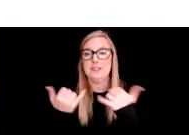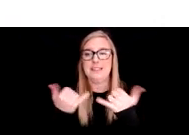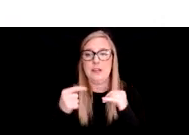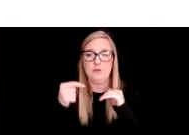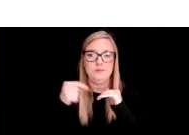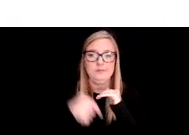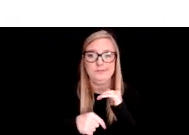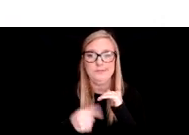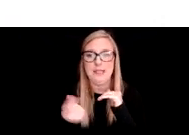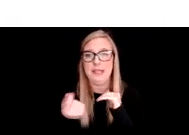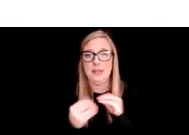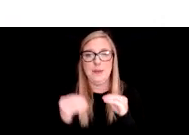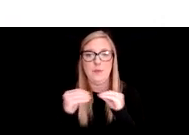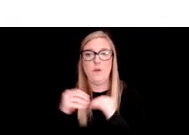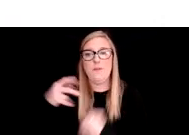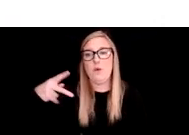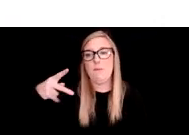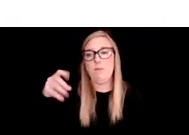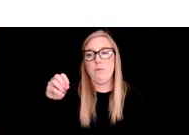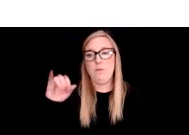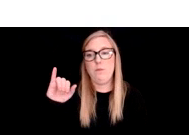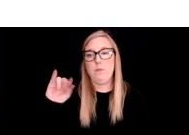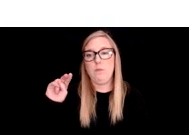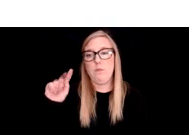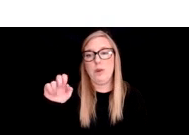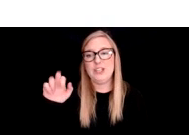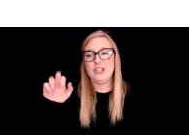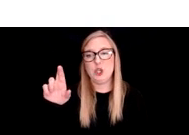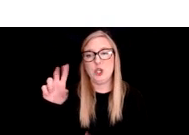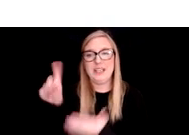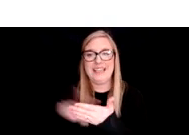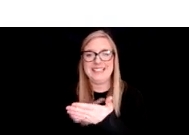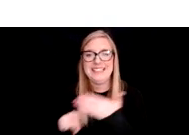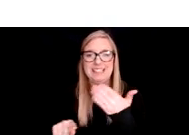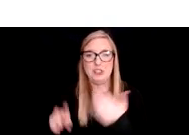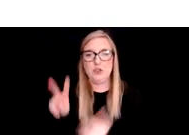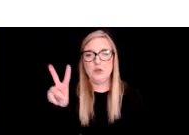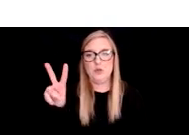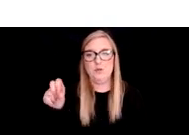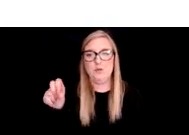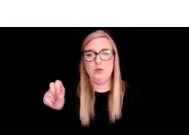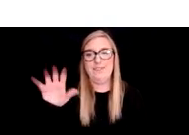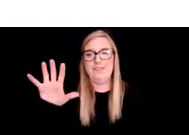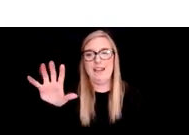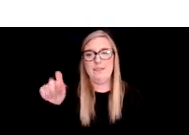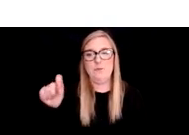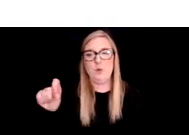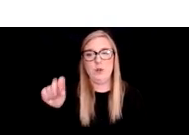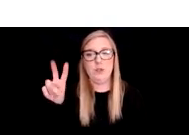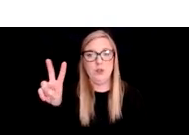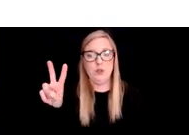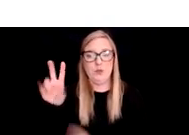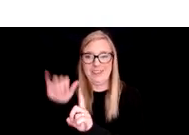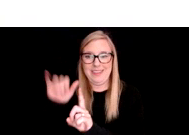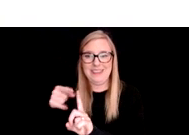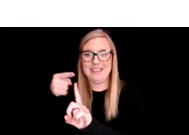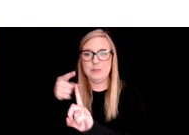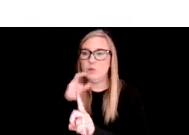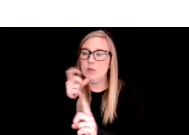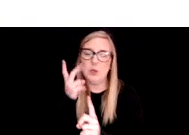deeper into pointer cancellation, this one I think is probably the one that we don't run into